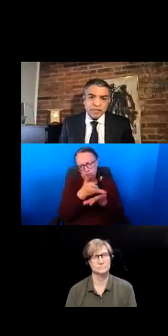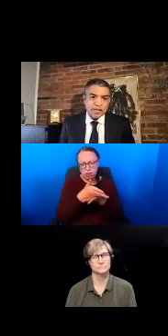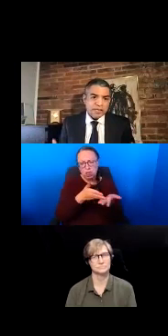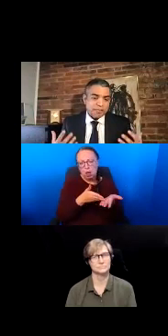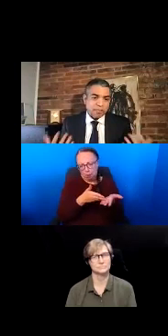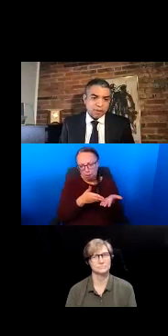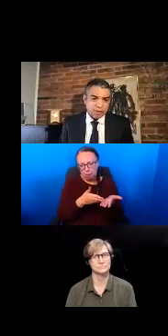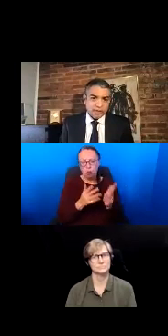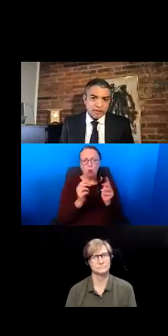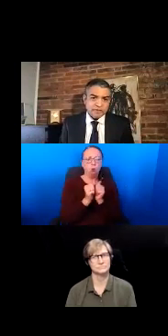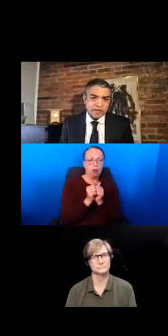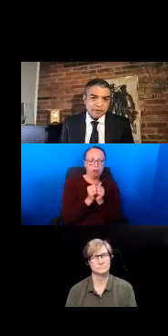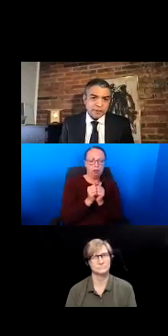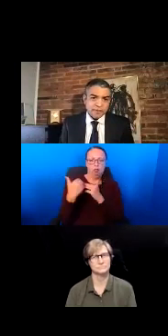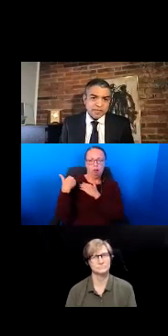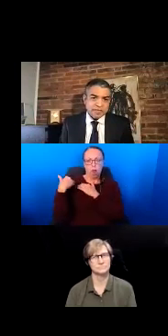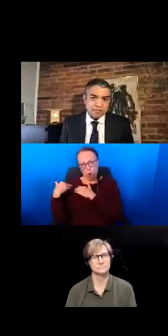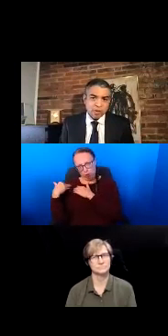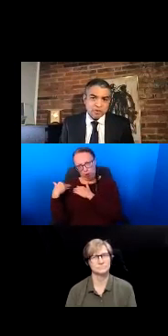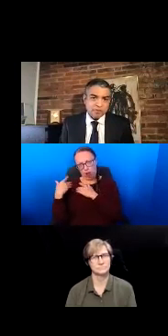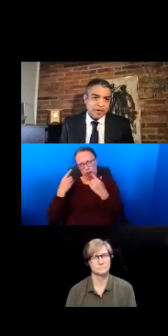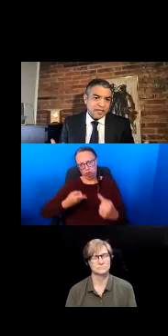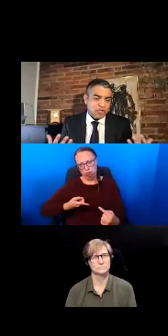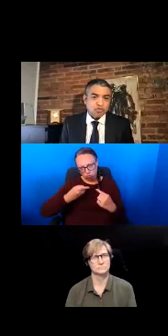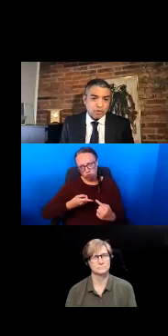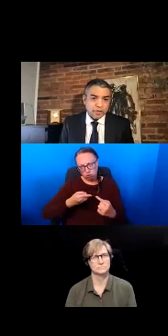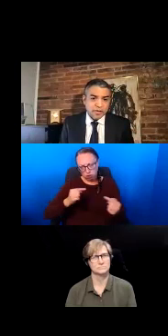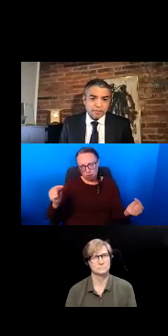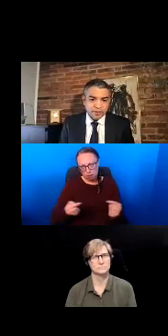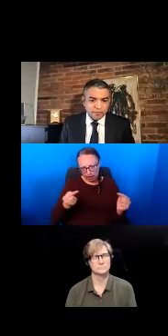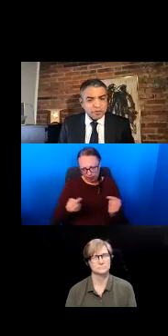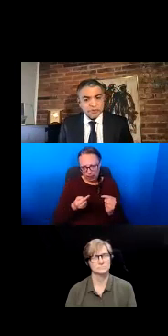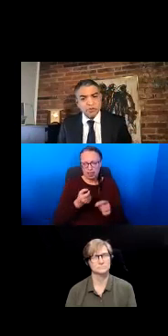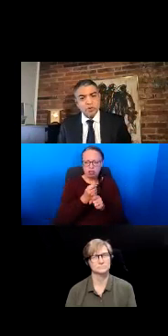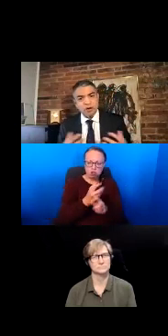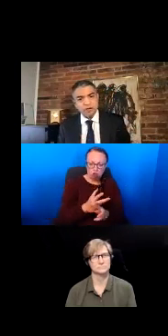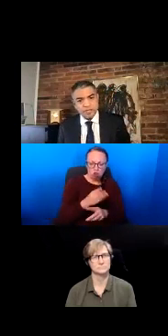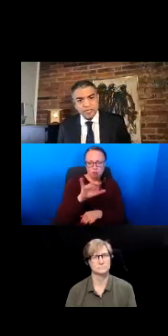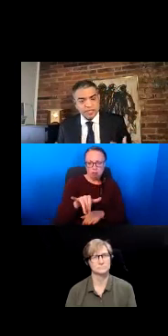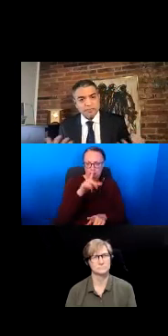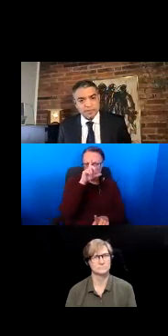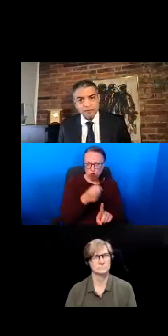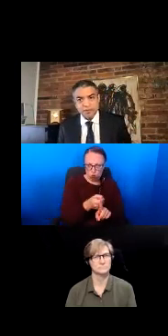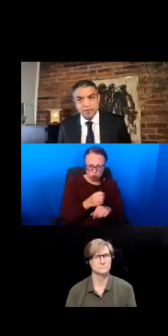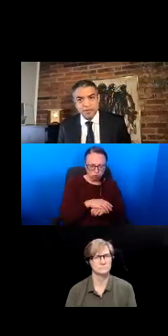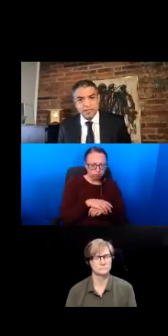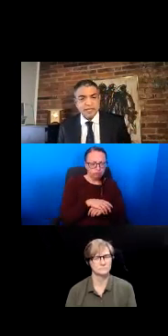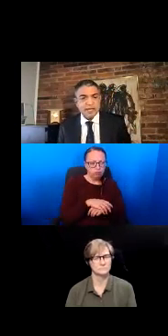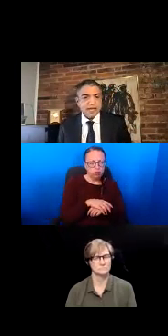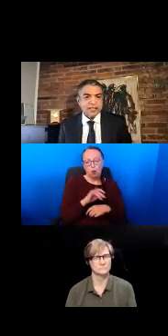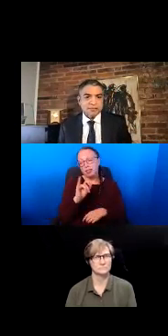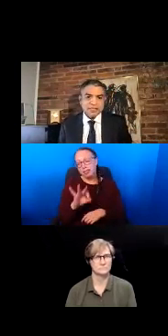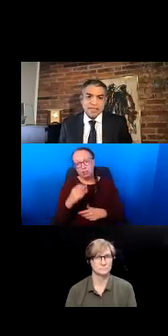with the burden of suffering that is imposed by stroke. But for those of you who aren't intimately familiar with